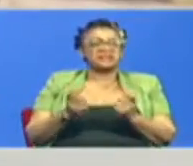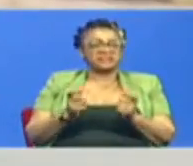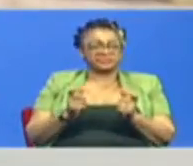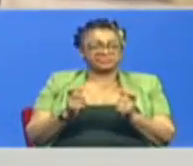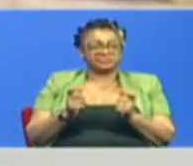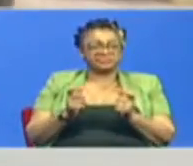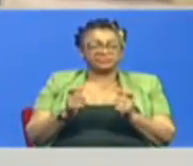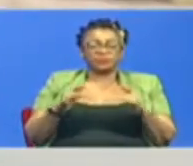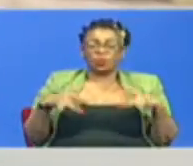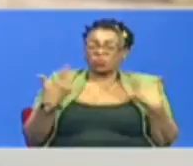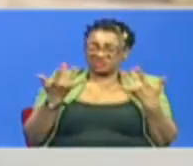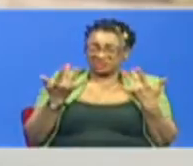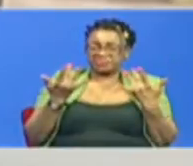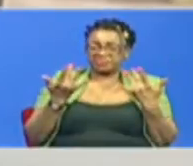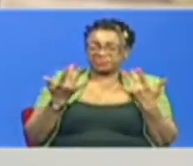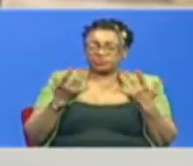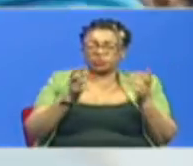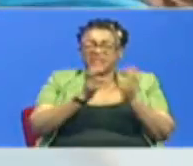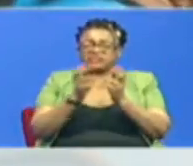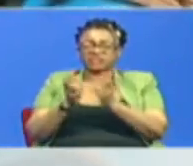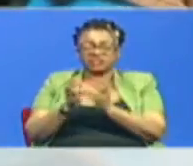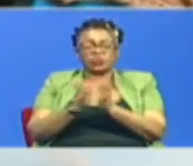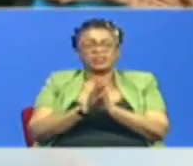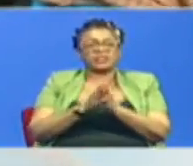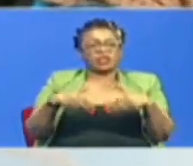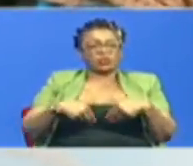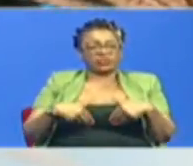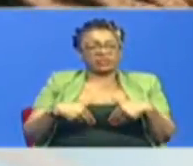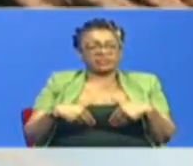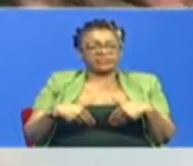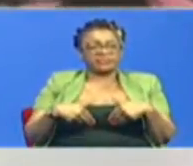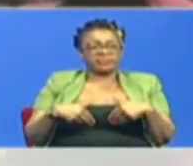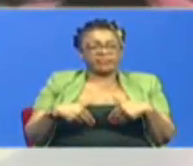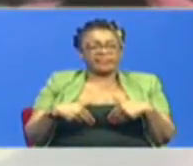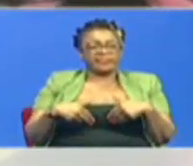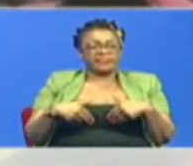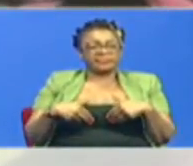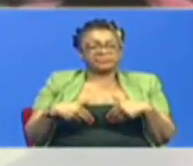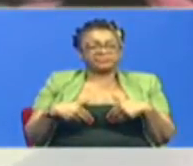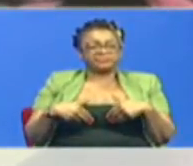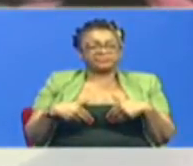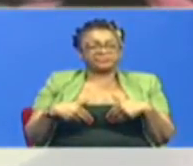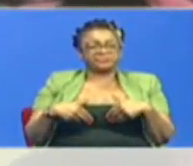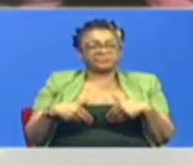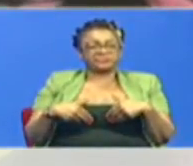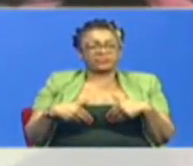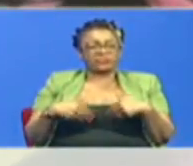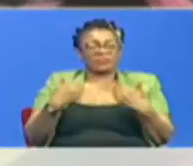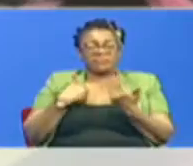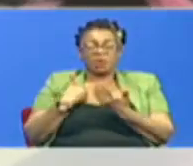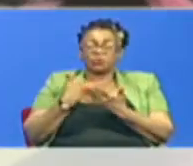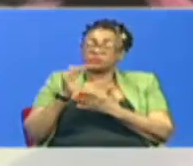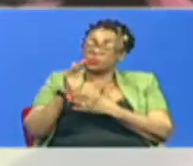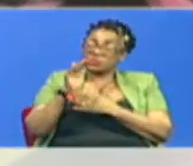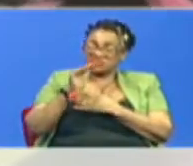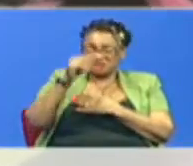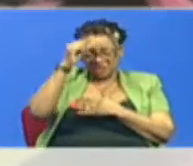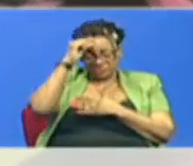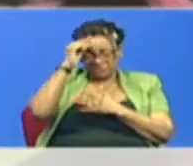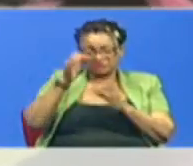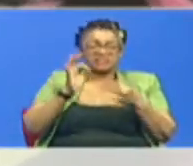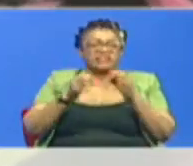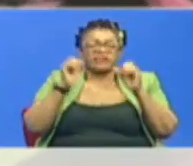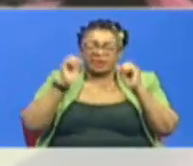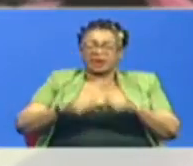as WhatsApp to get in touch with the youth. Kuna yote nyushaisikia? Ninge request the government kama ineza waive the